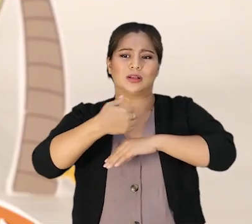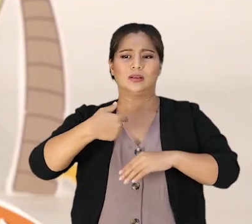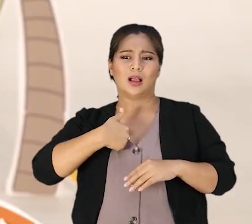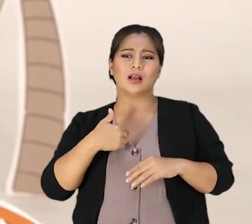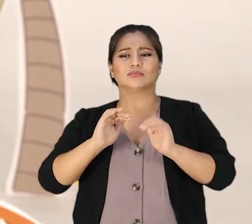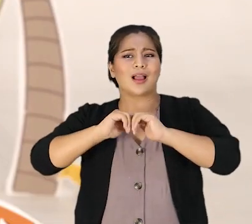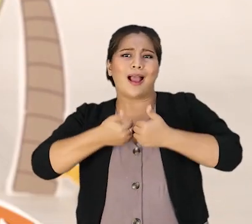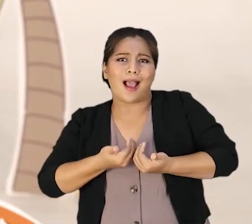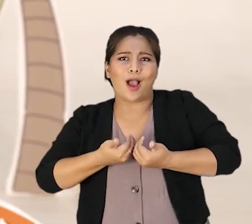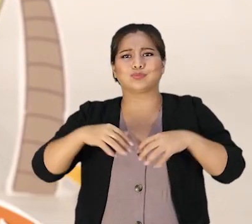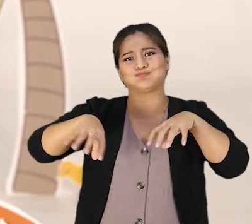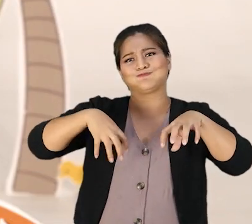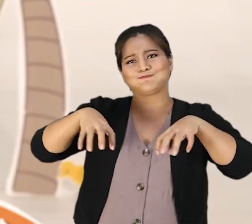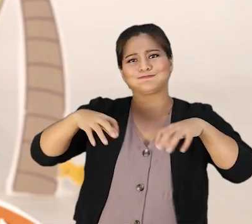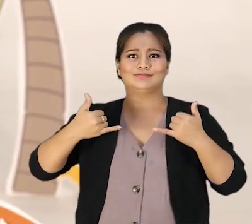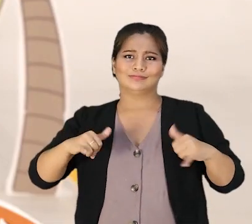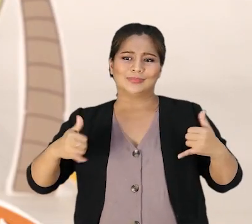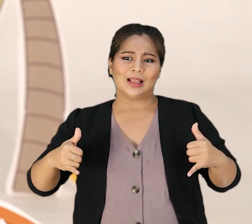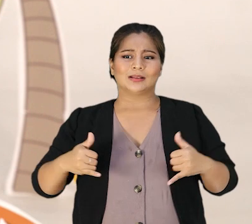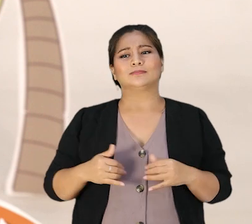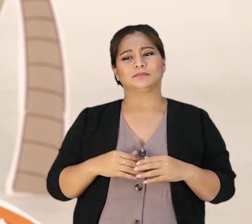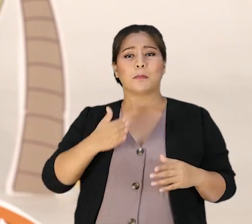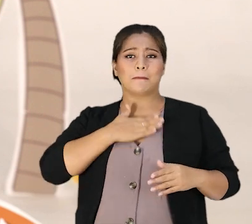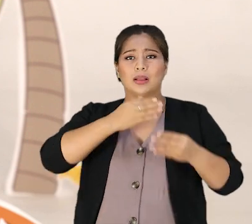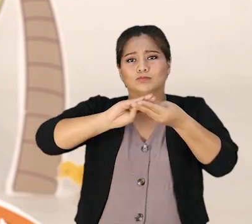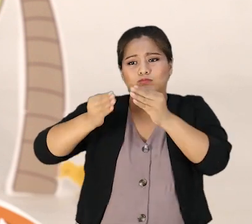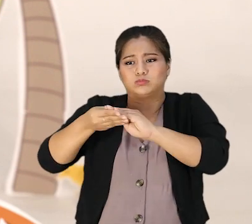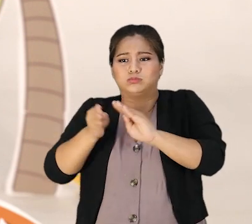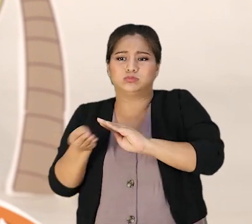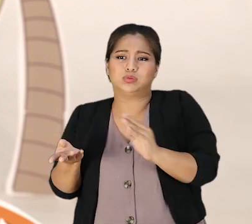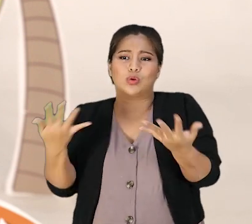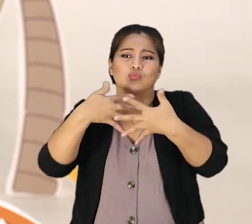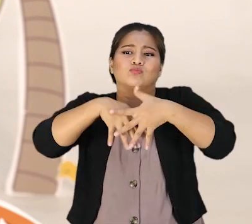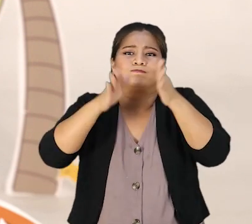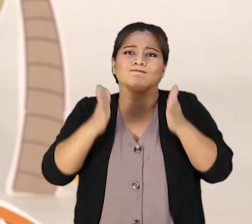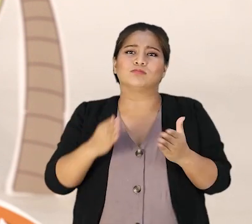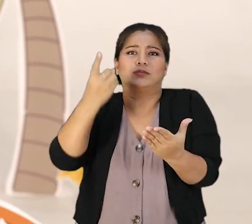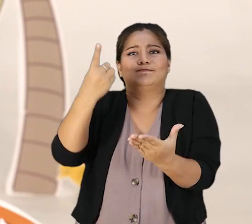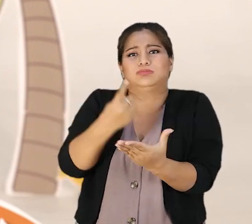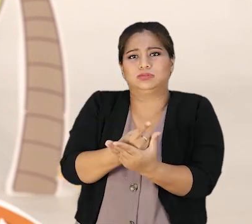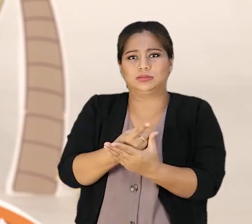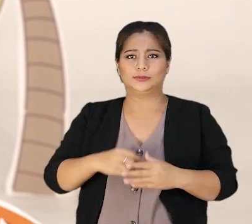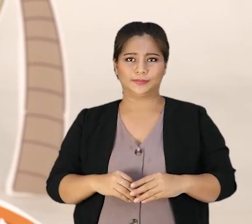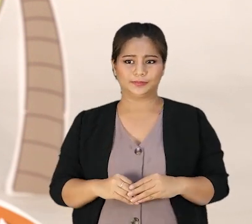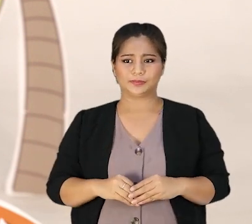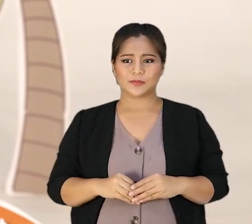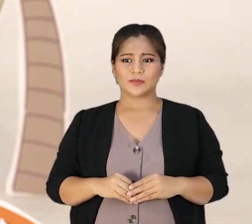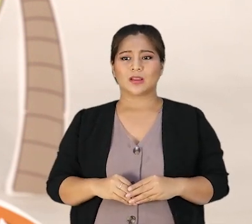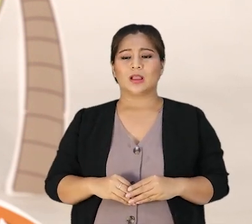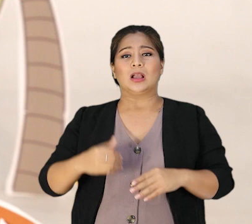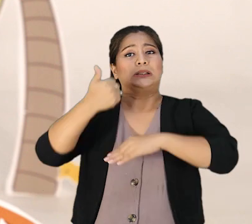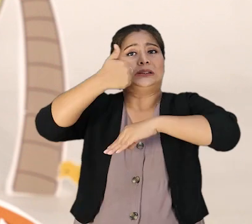As the village chief, what role do I have to play to make my community more inclusive for persons with